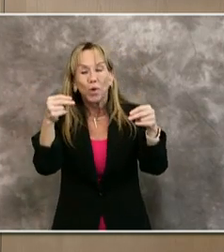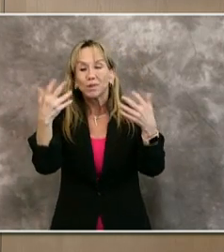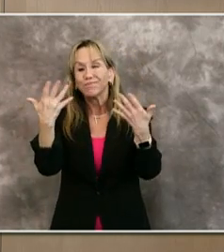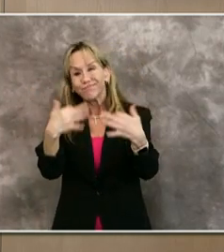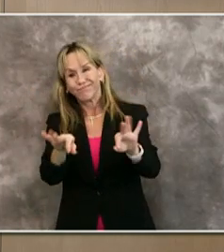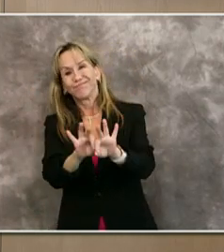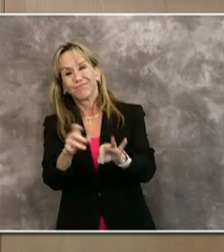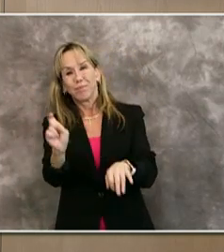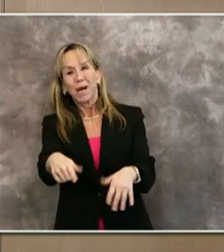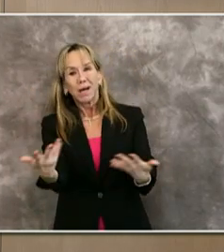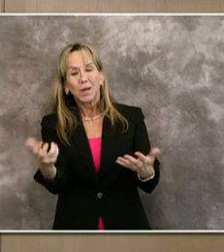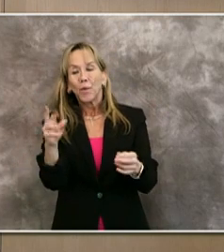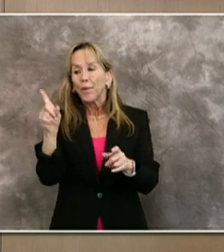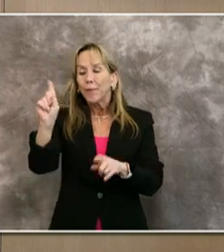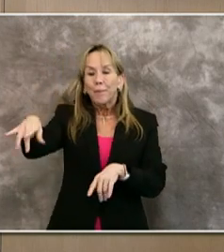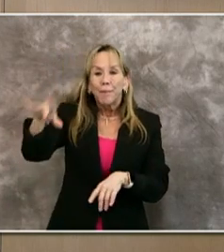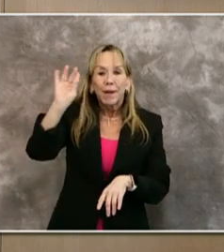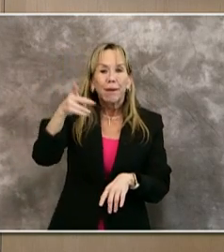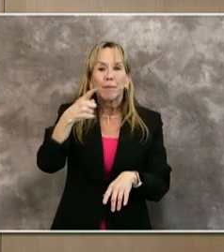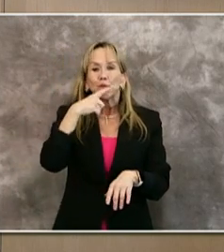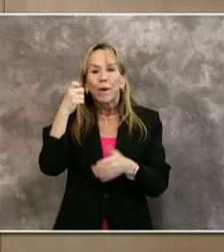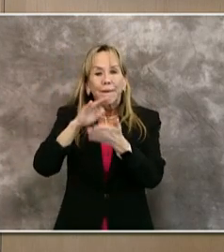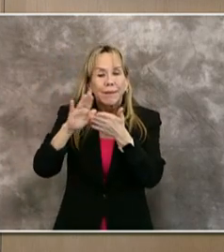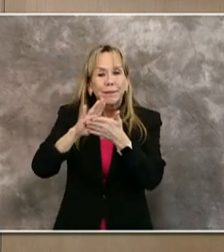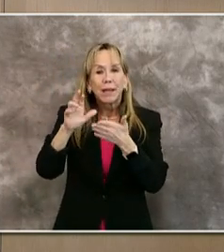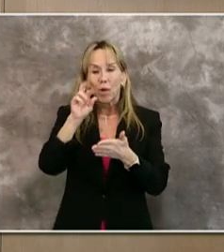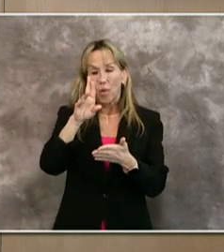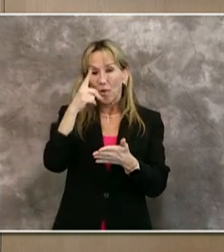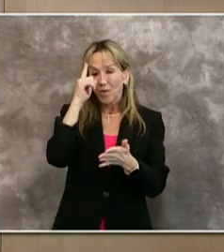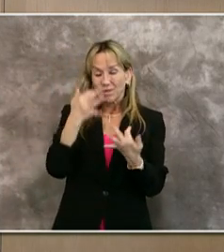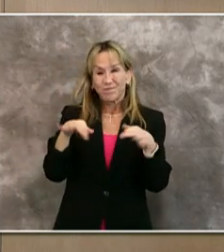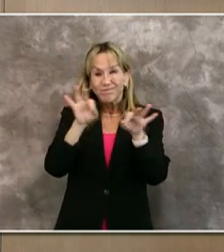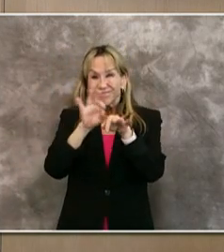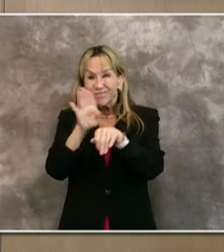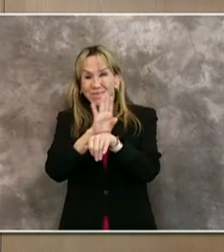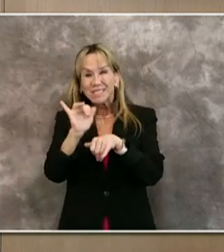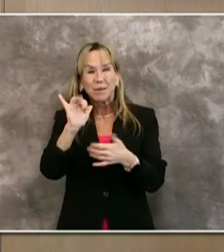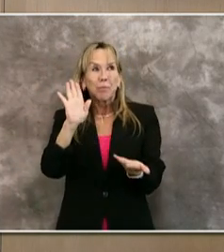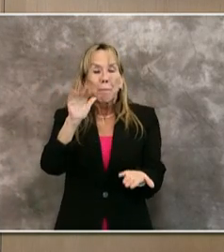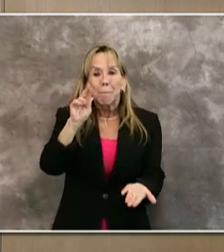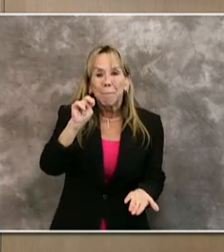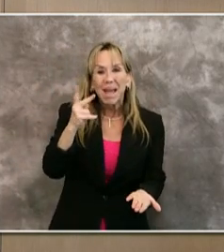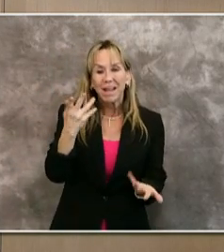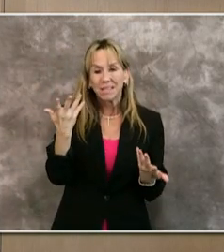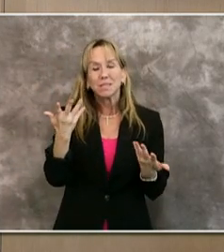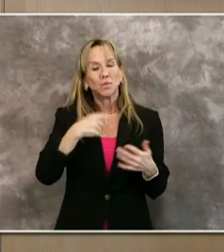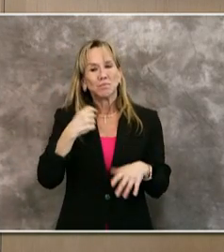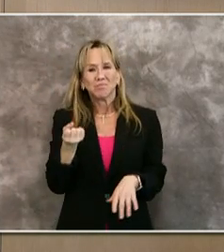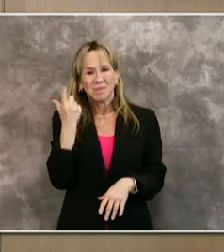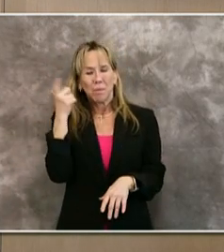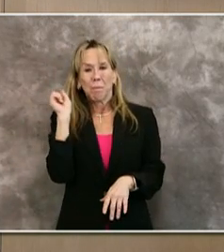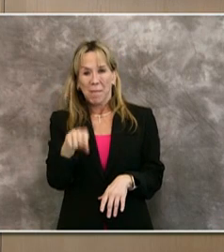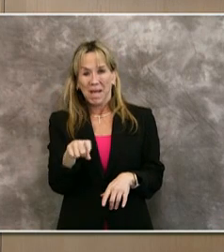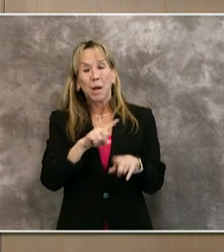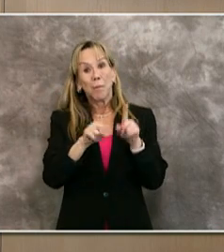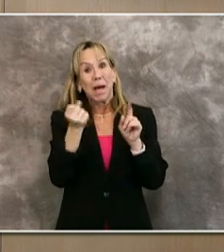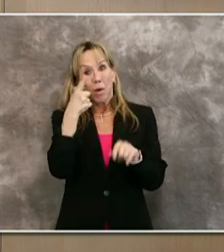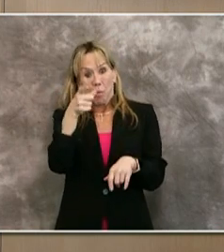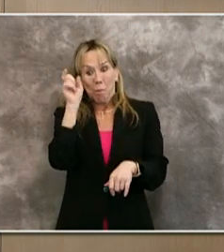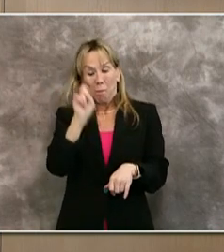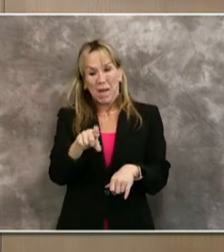the cleaners, or to conduct essential business such as banking. But do that with the